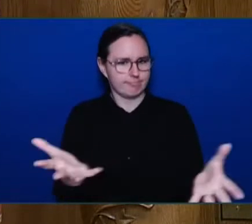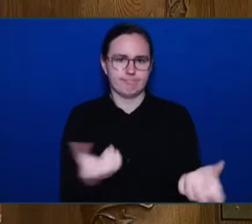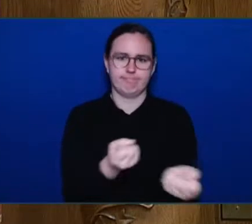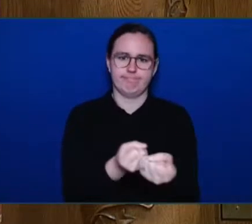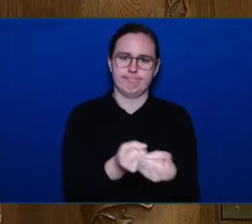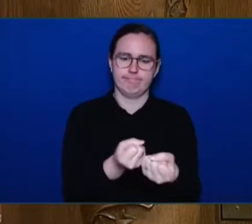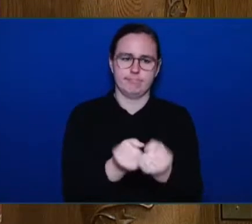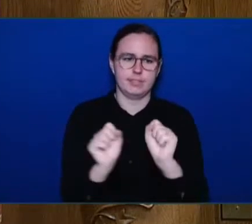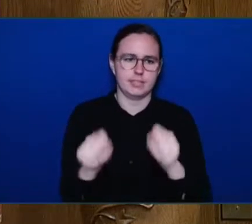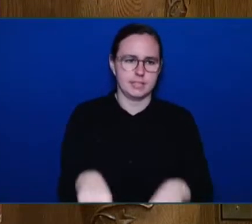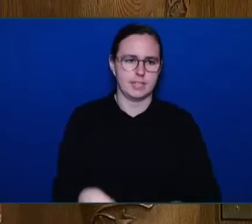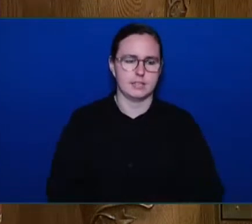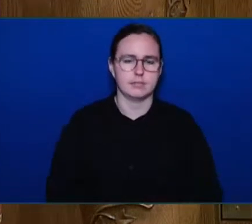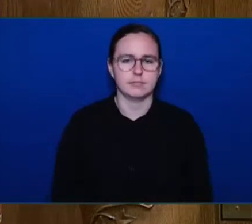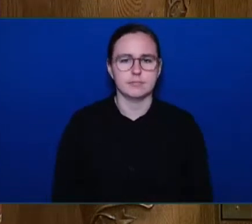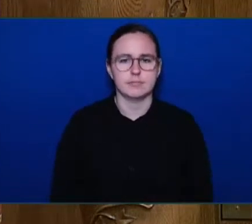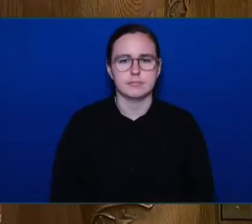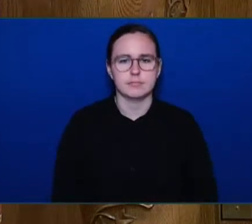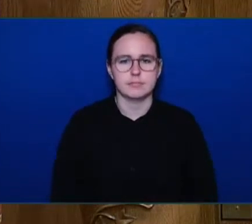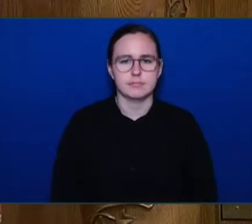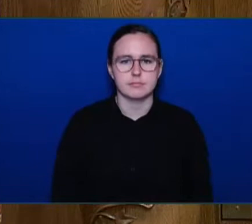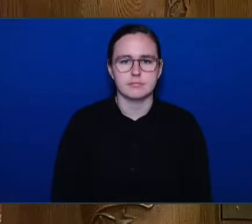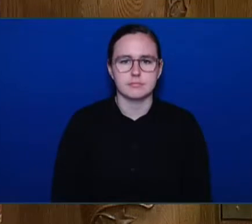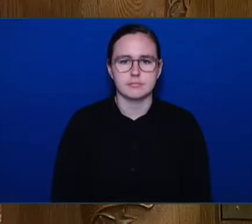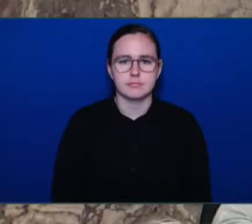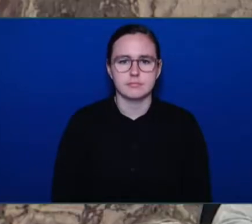Member for Skeena.